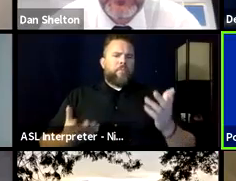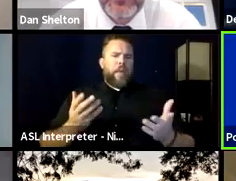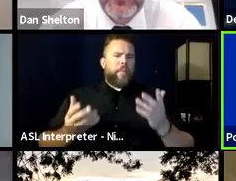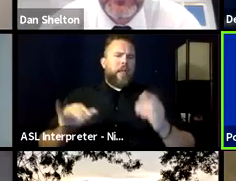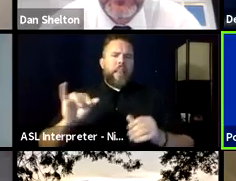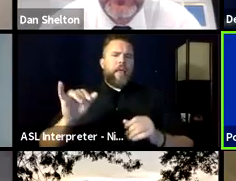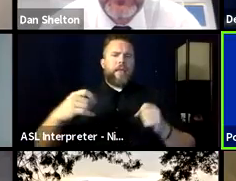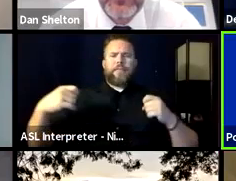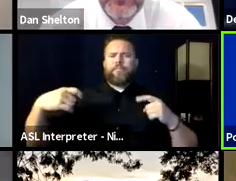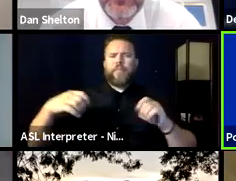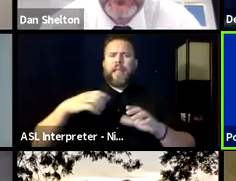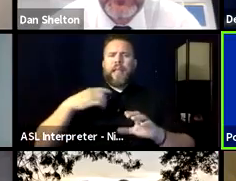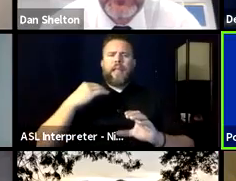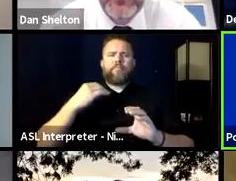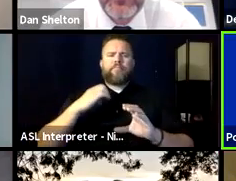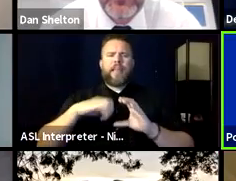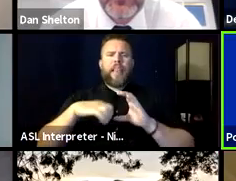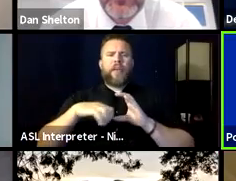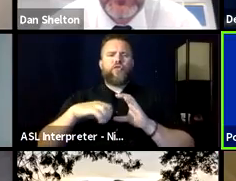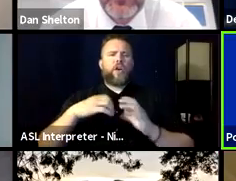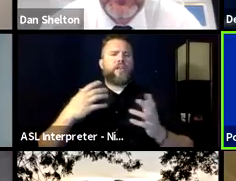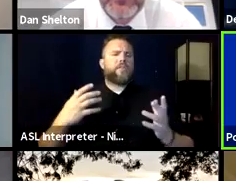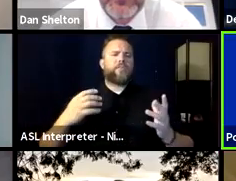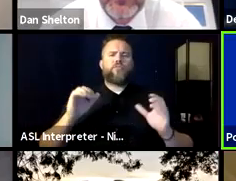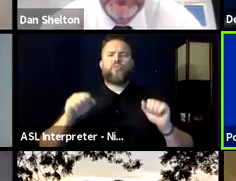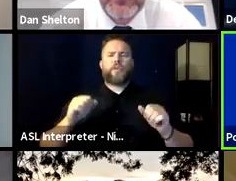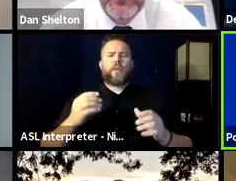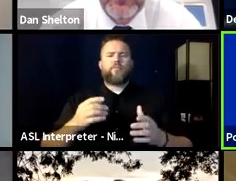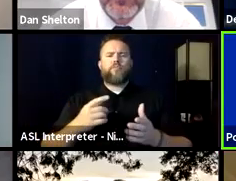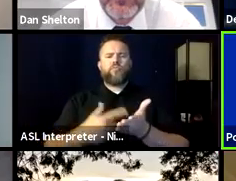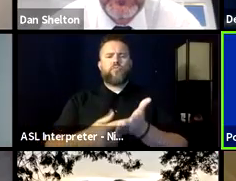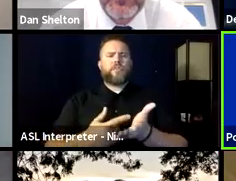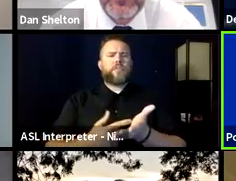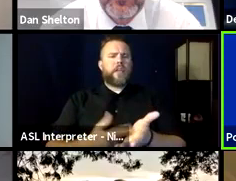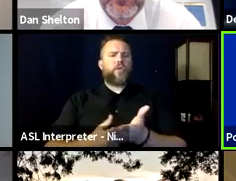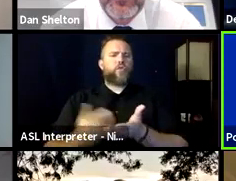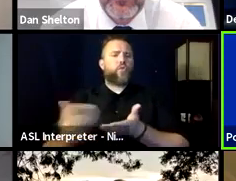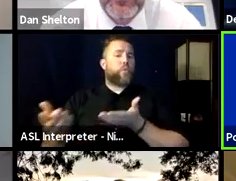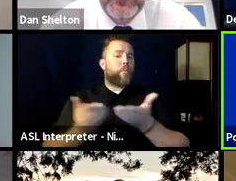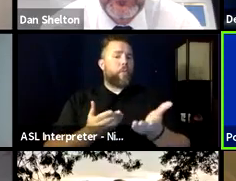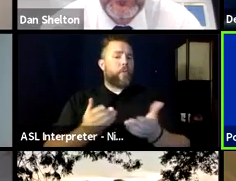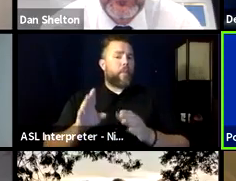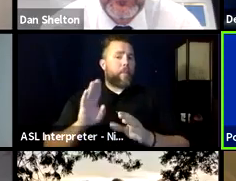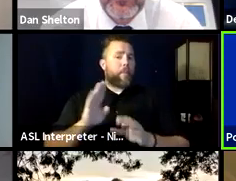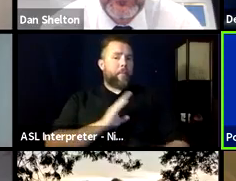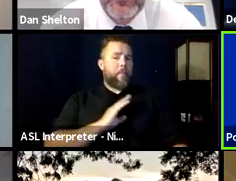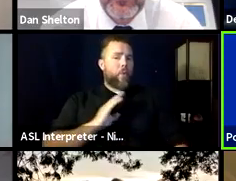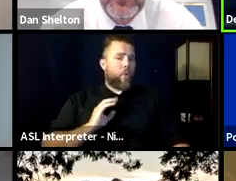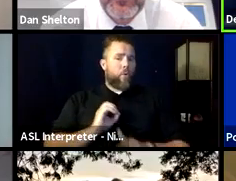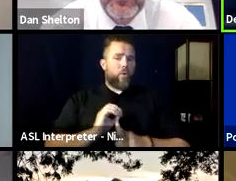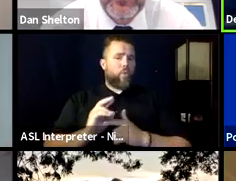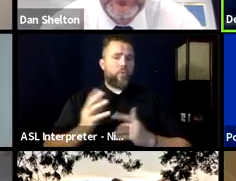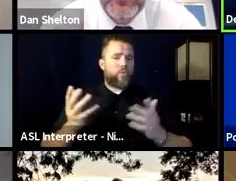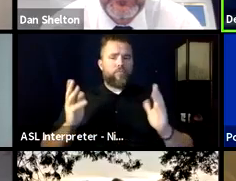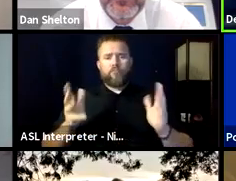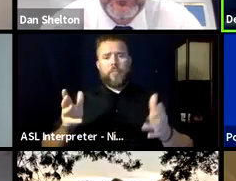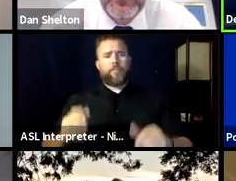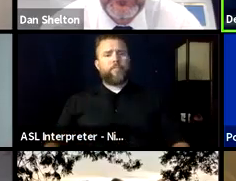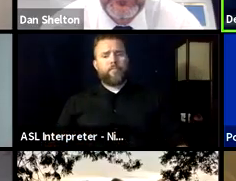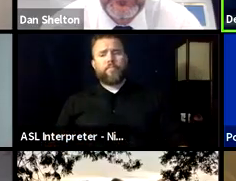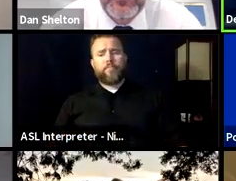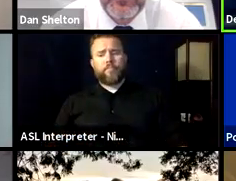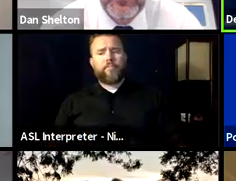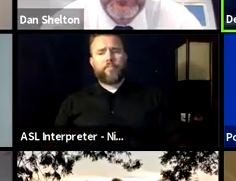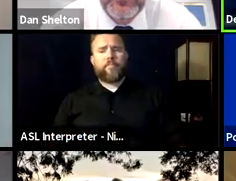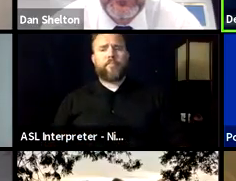at or whatever would help, and if there's things you need to discuss, we can do it at a board meeting. So. Great. Okay. Thank you.